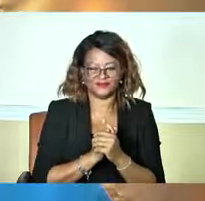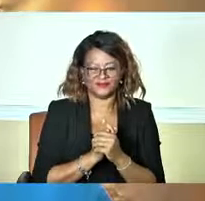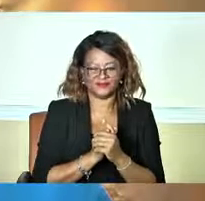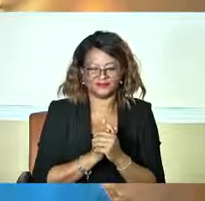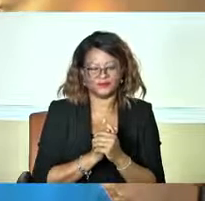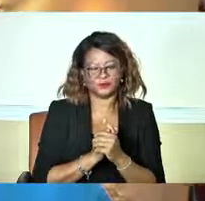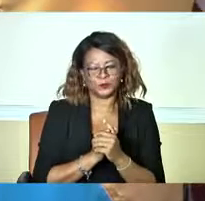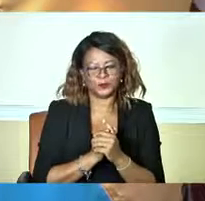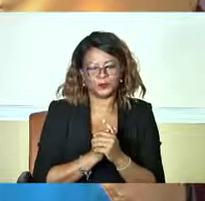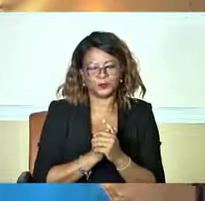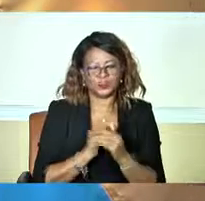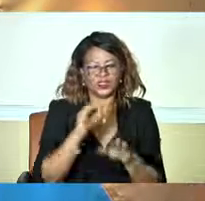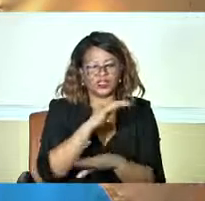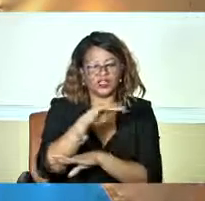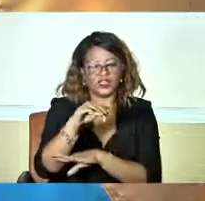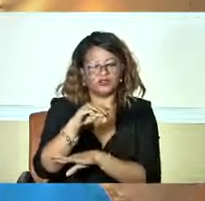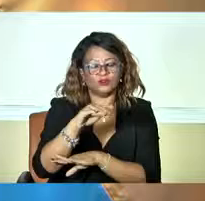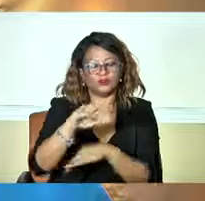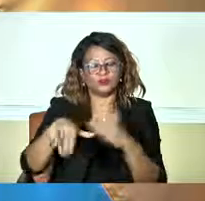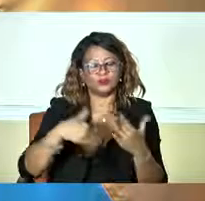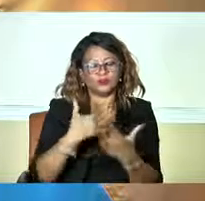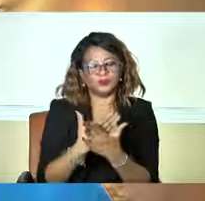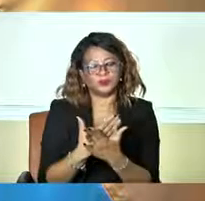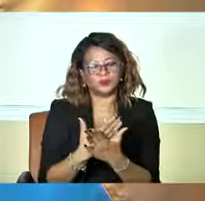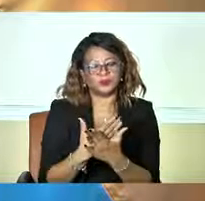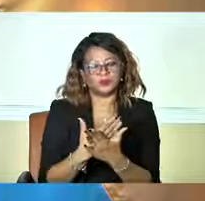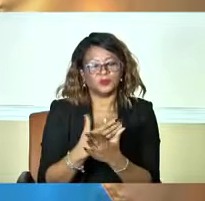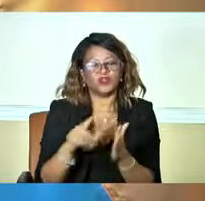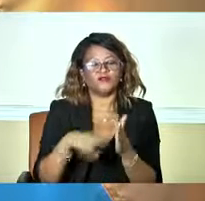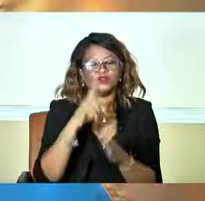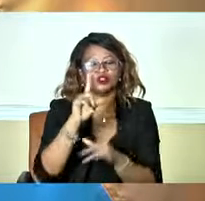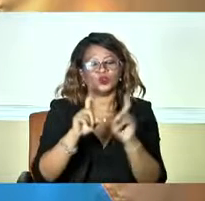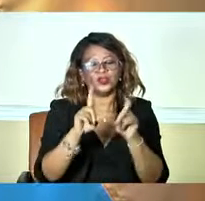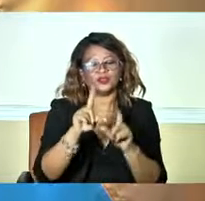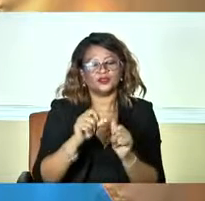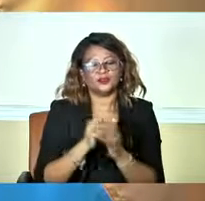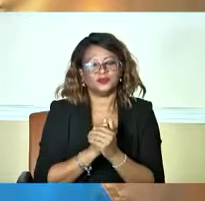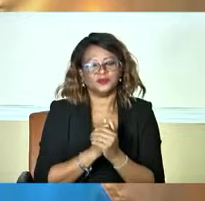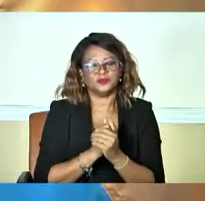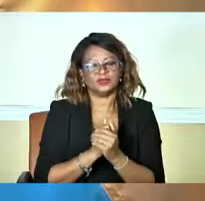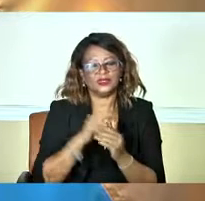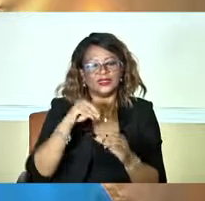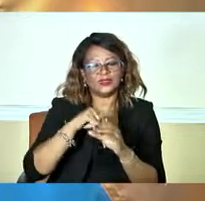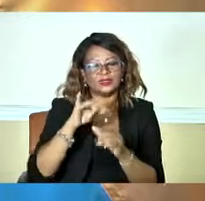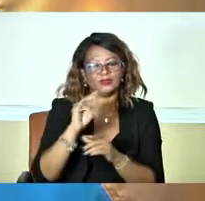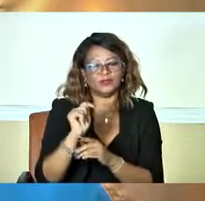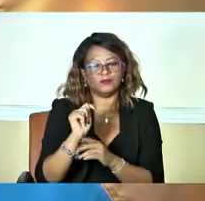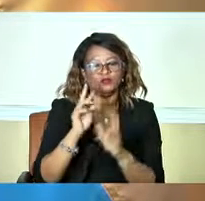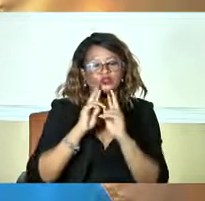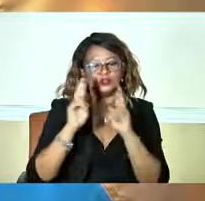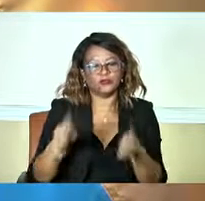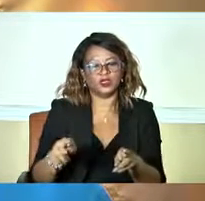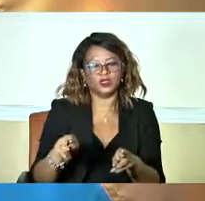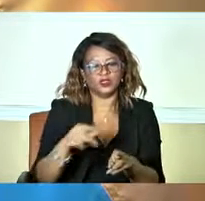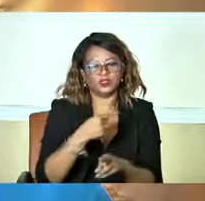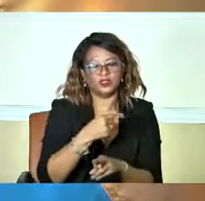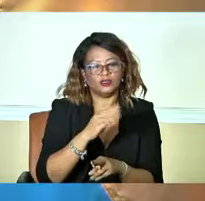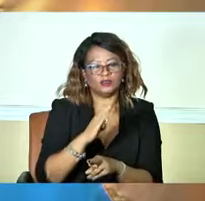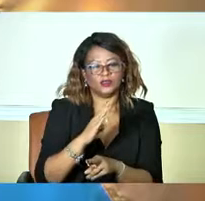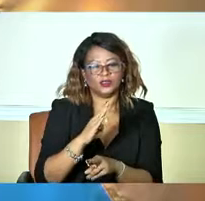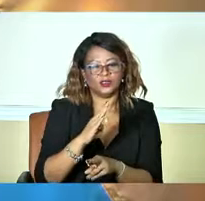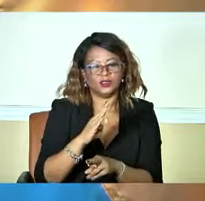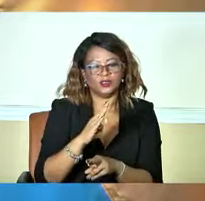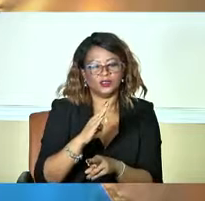the inconvenience. Good afternoon to everybody. My first question is, in September, it was reported that by the GB